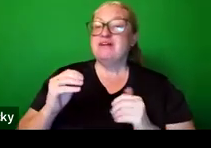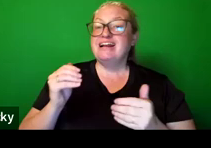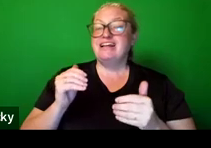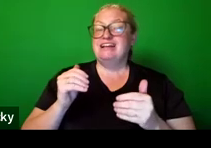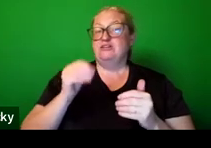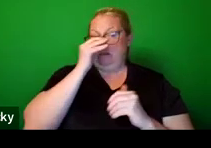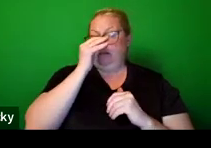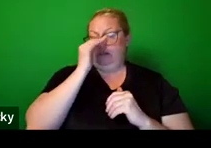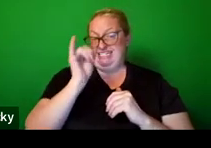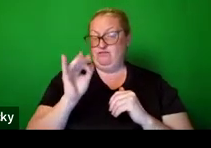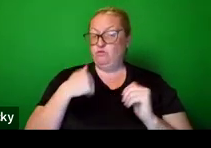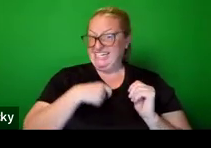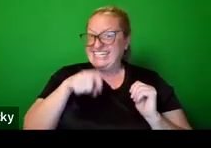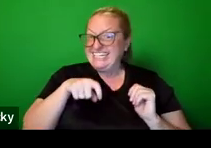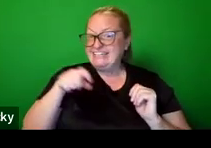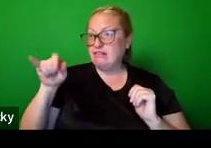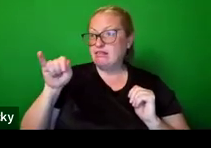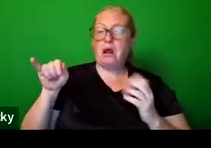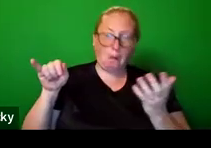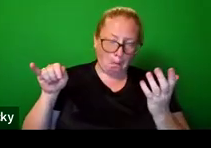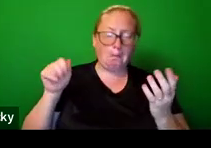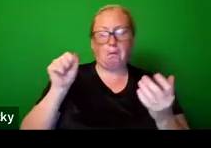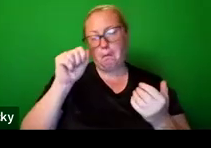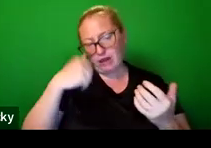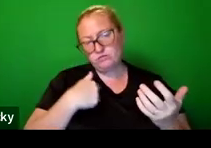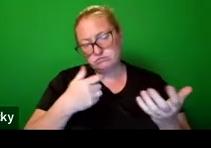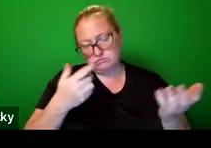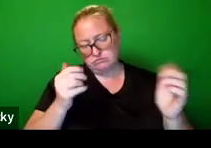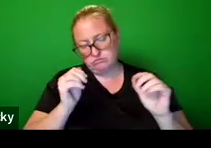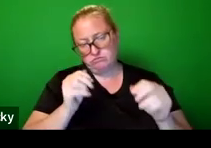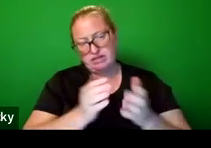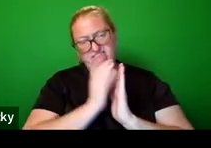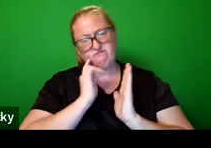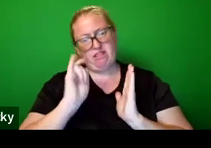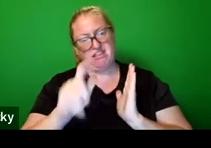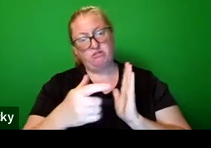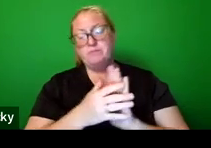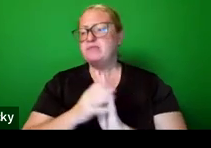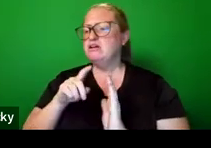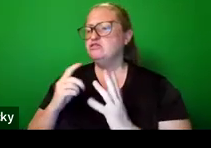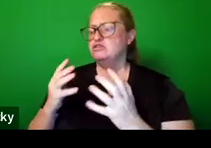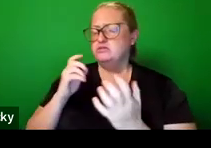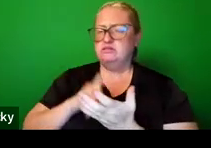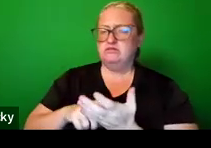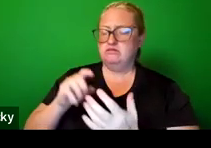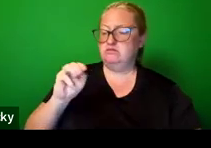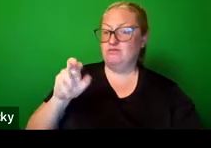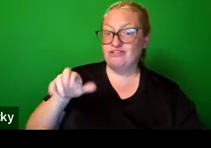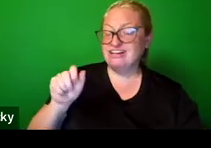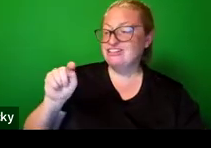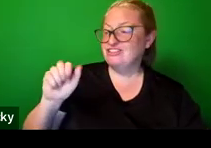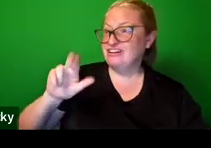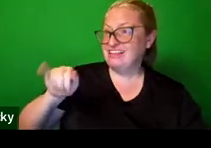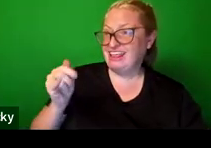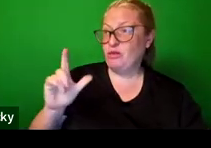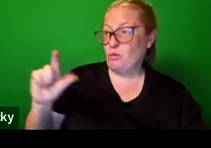need for something like that, then we would come forward. And I just want to acknowledge Marin Trujillo saying that. Like I'm one